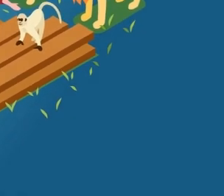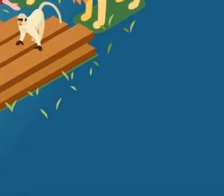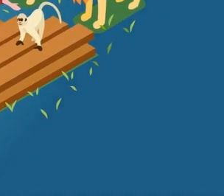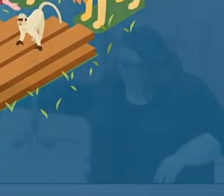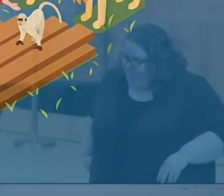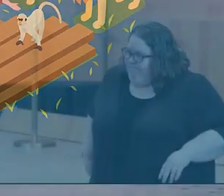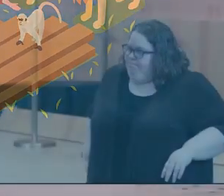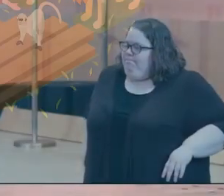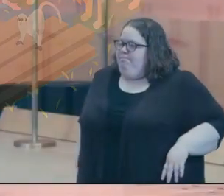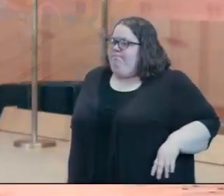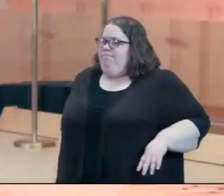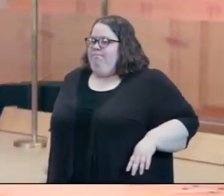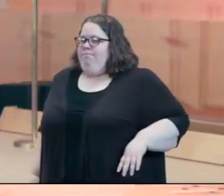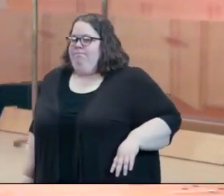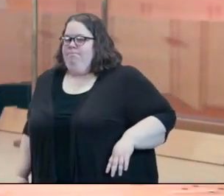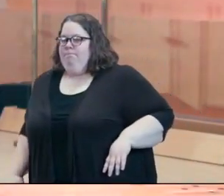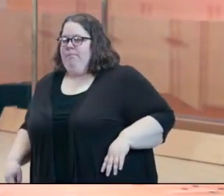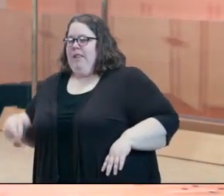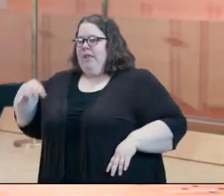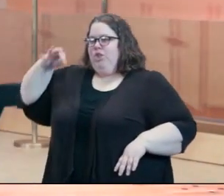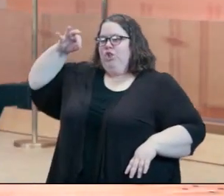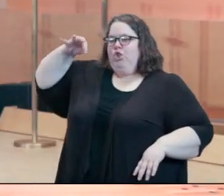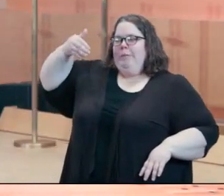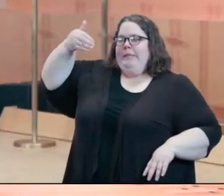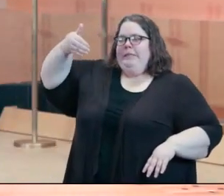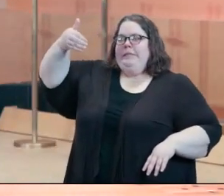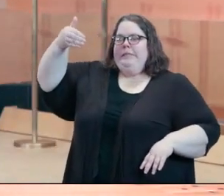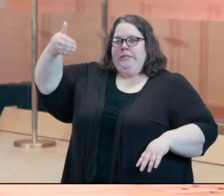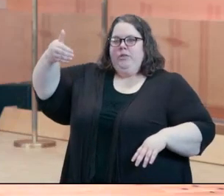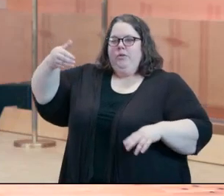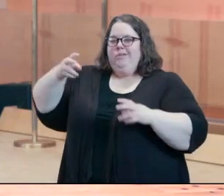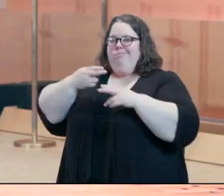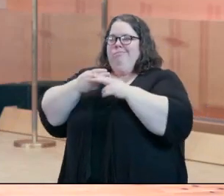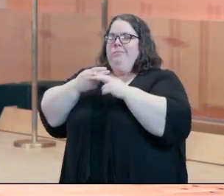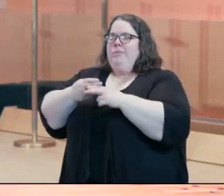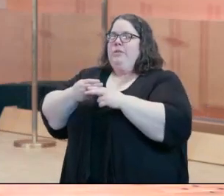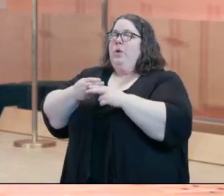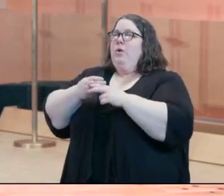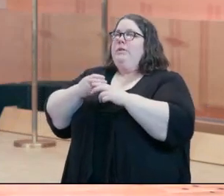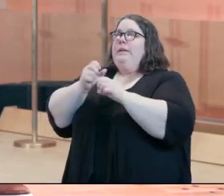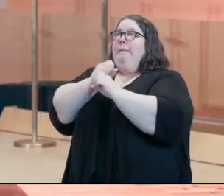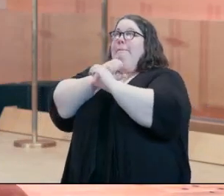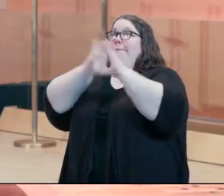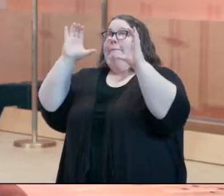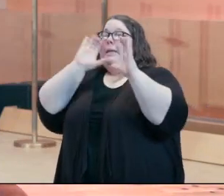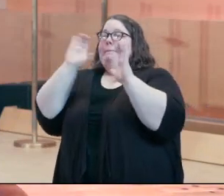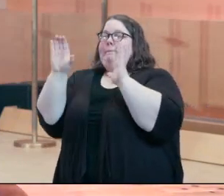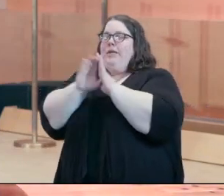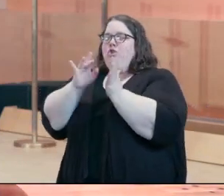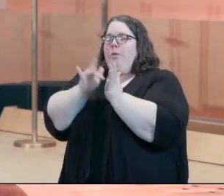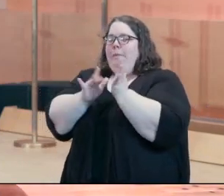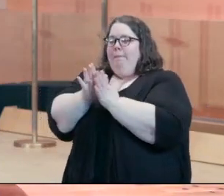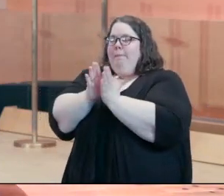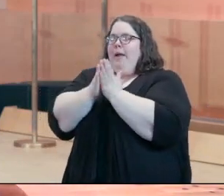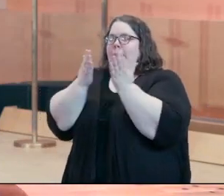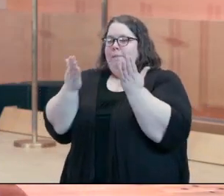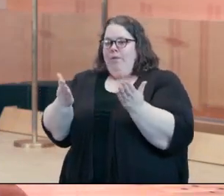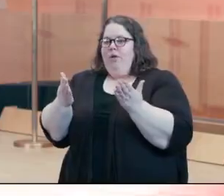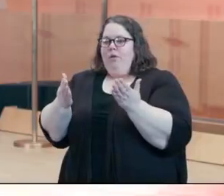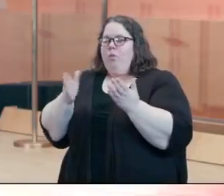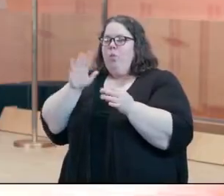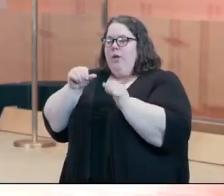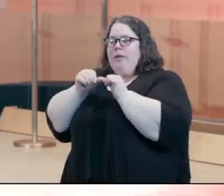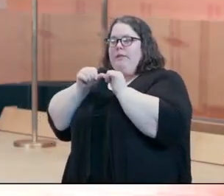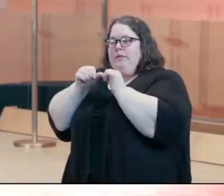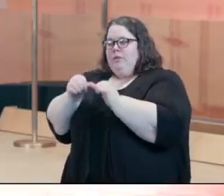We are continuing this sermon series, Big Picture Bible, continuing where Pastor Tom kind of left off last week when he kicked it